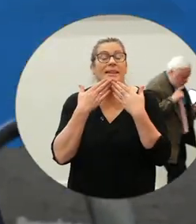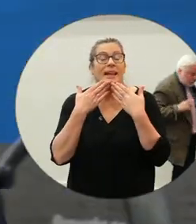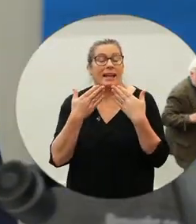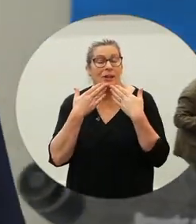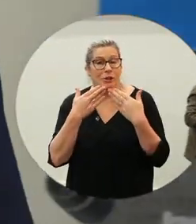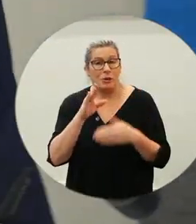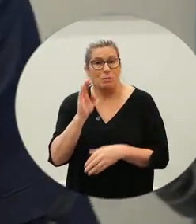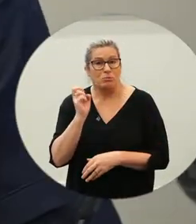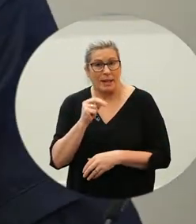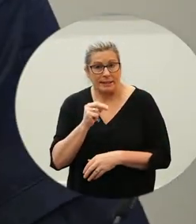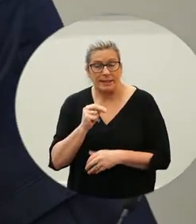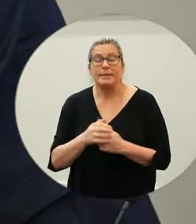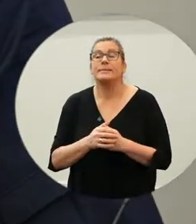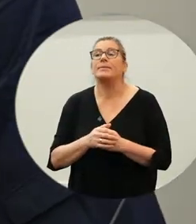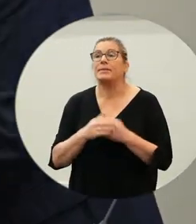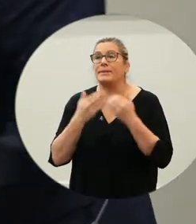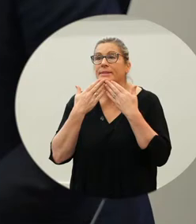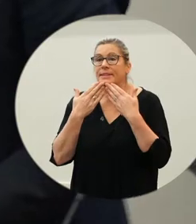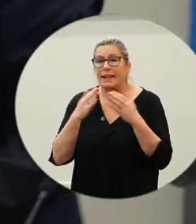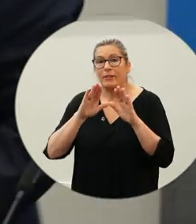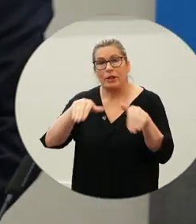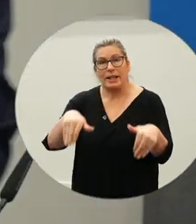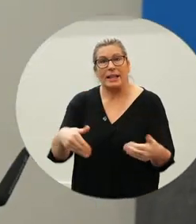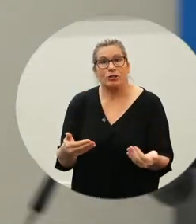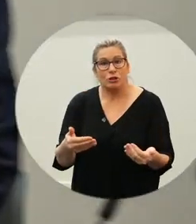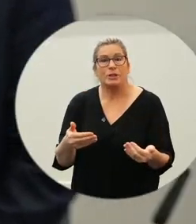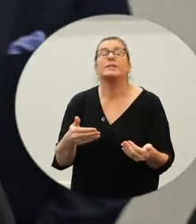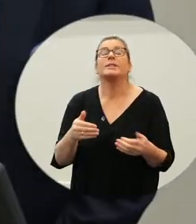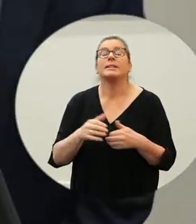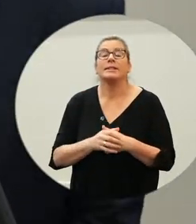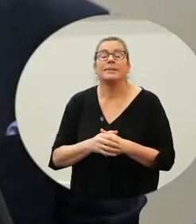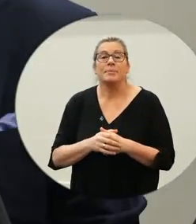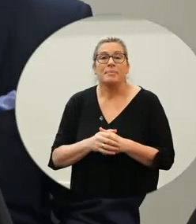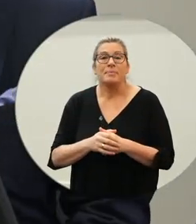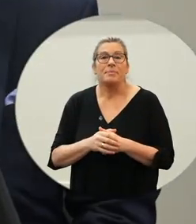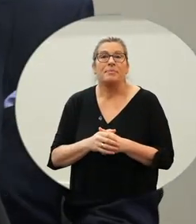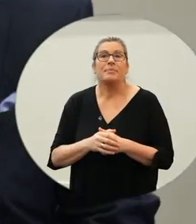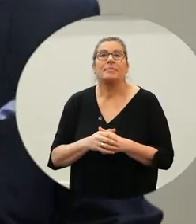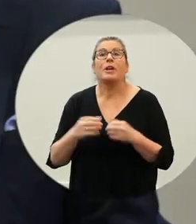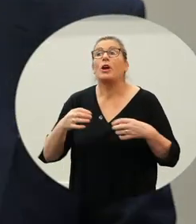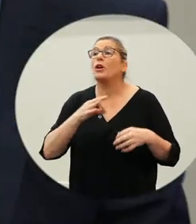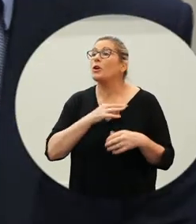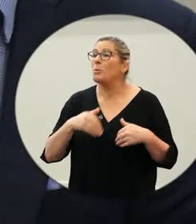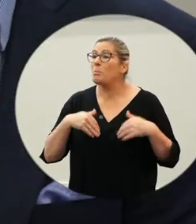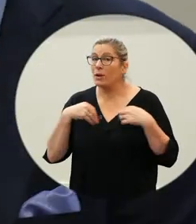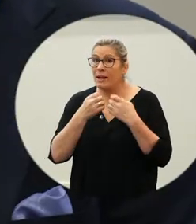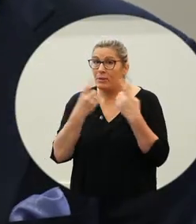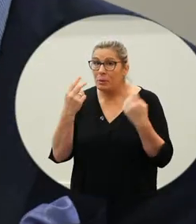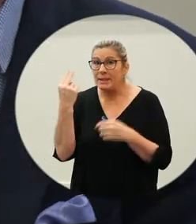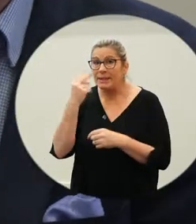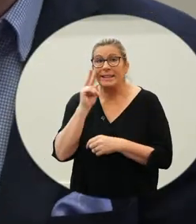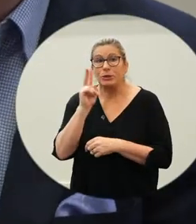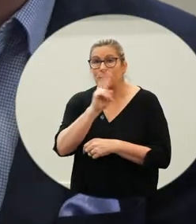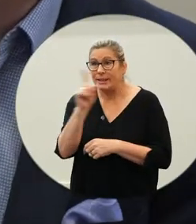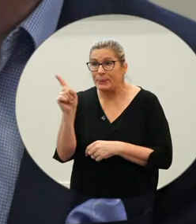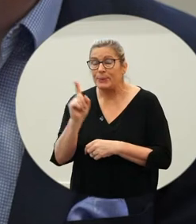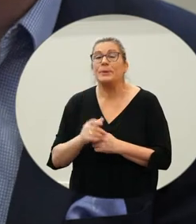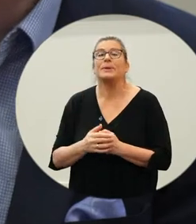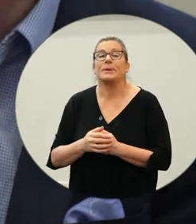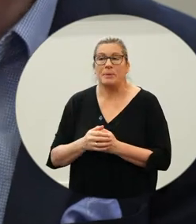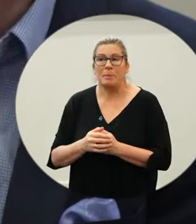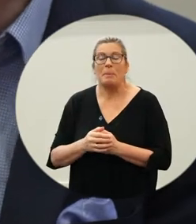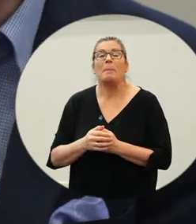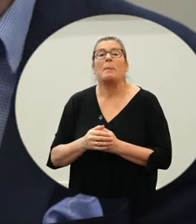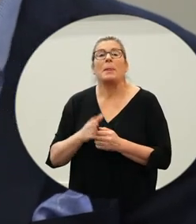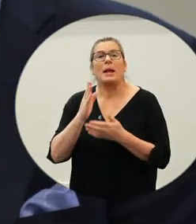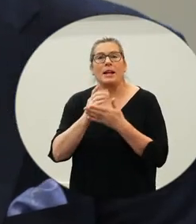Thank you, Brendan, and thank you for the introductory words, kind words. Good morning, everybody. Nice to see you. Sometimes you